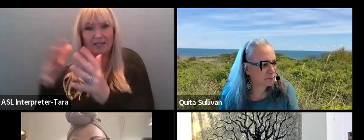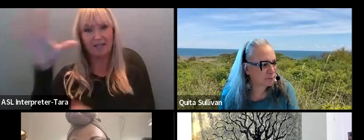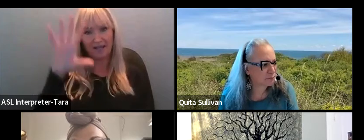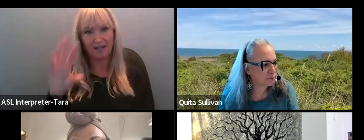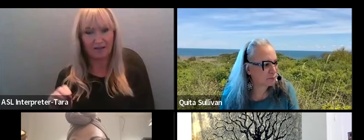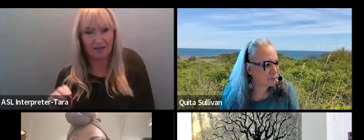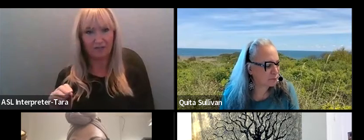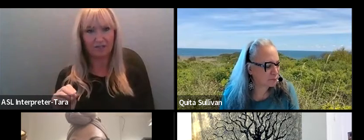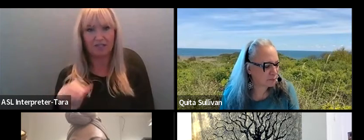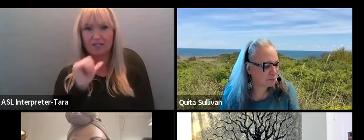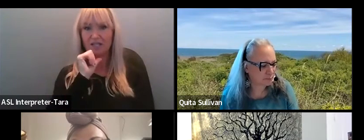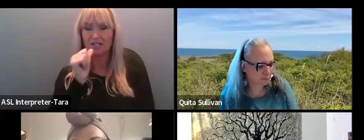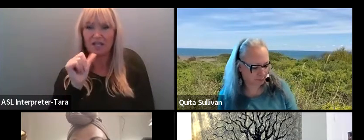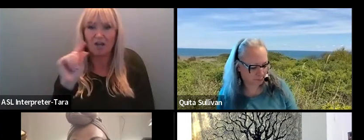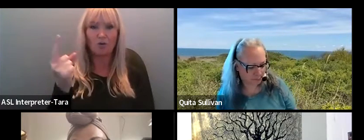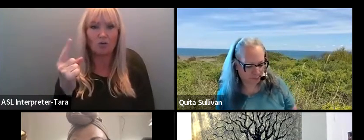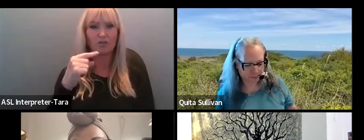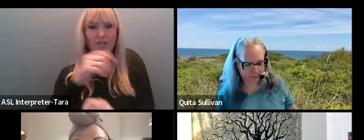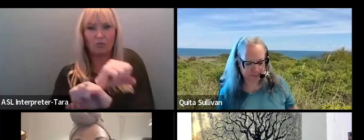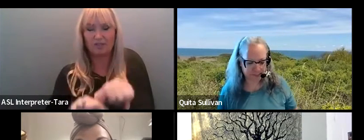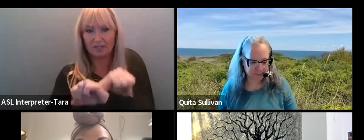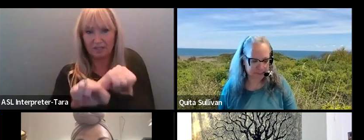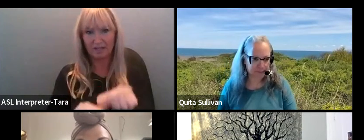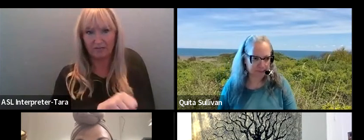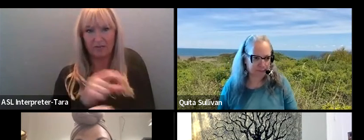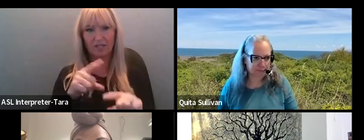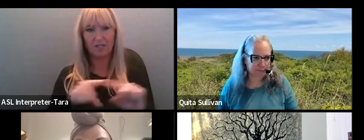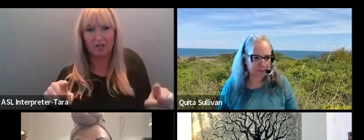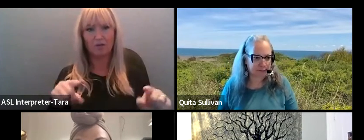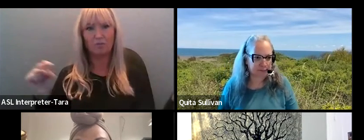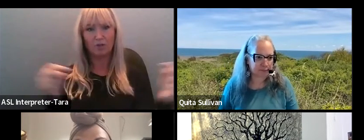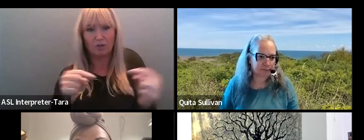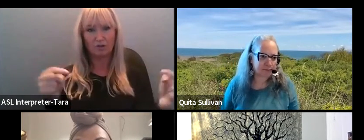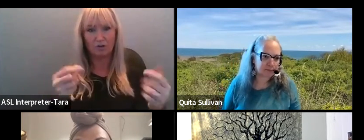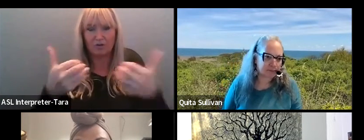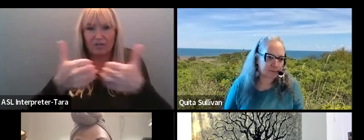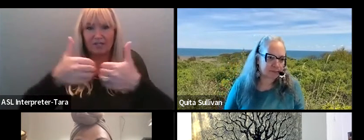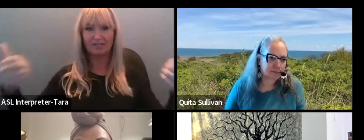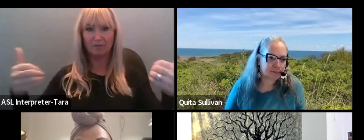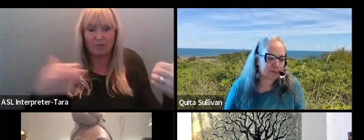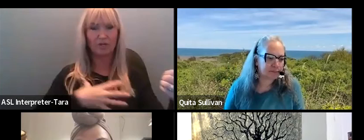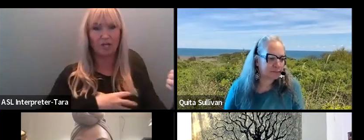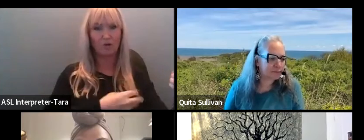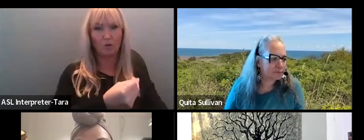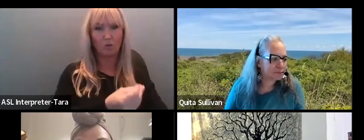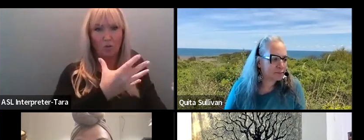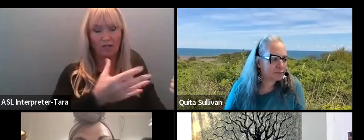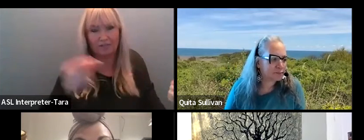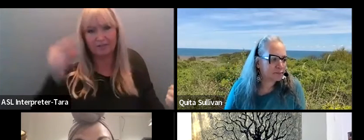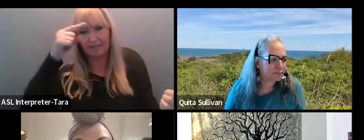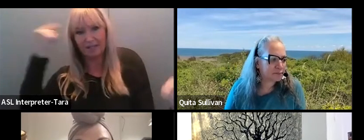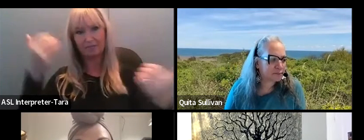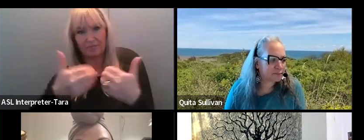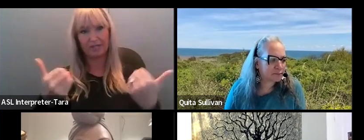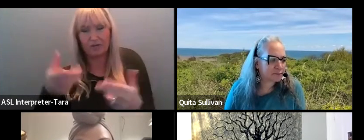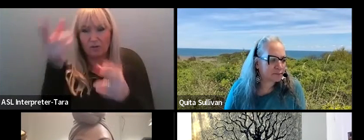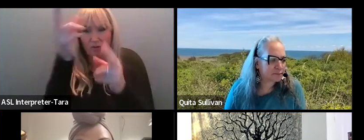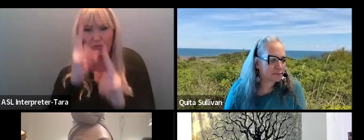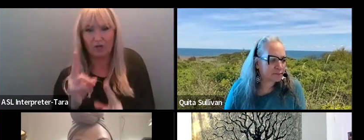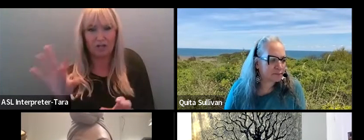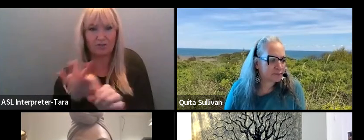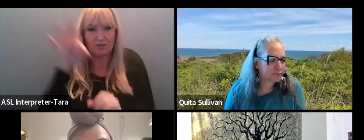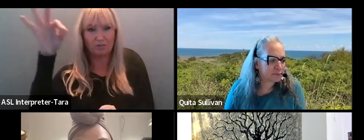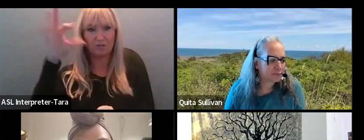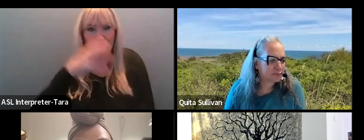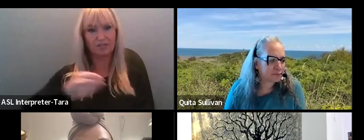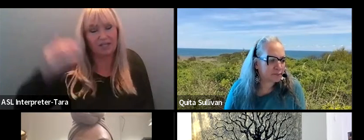that segregated all peoples into binary classification of white and Black. We honor the spirits and ancestors who